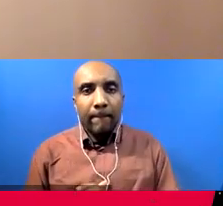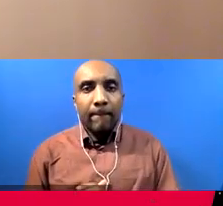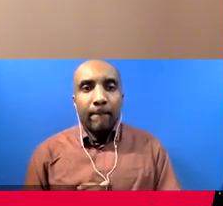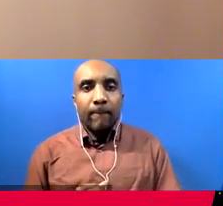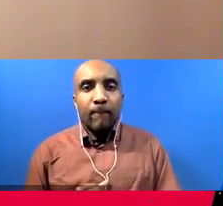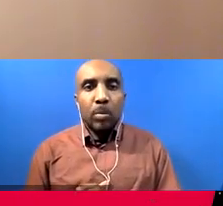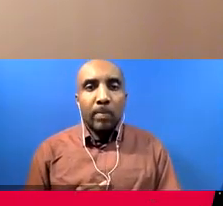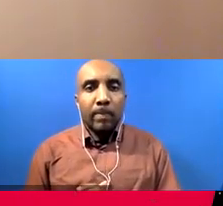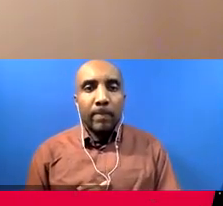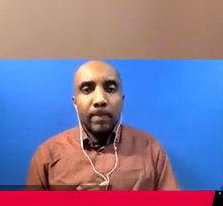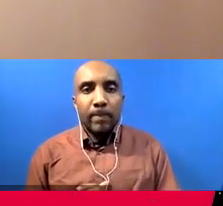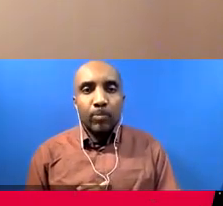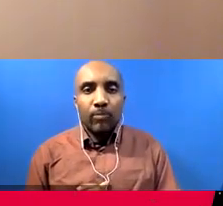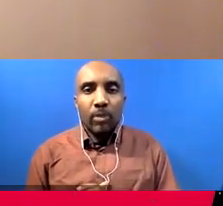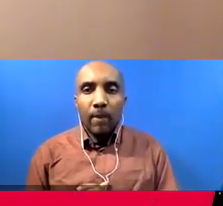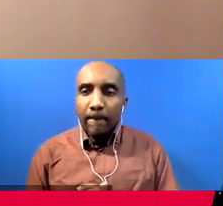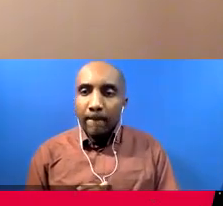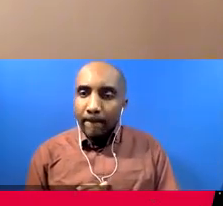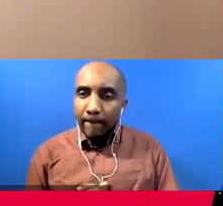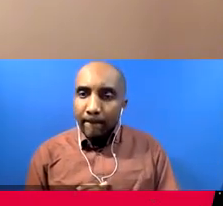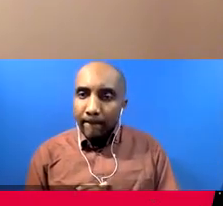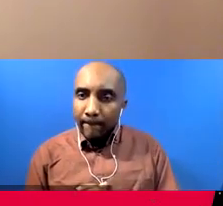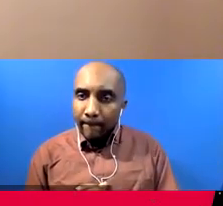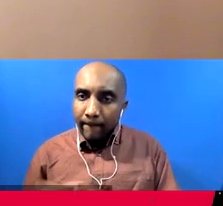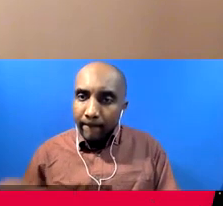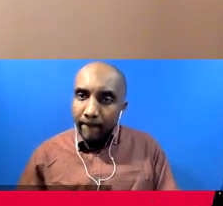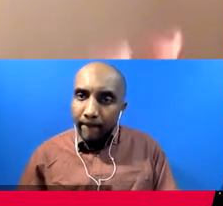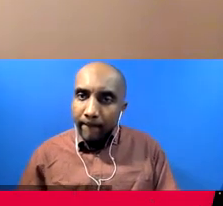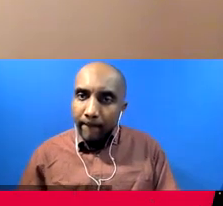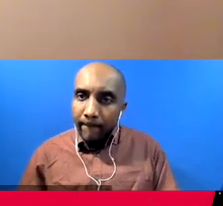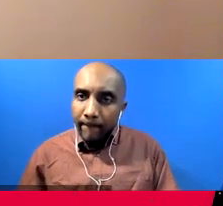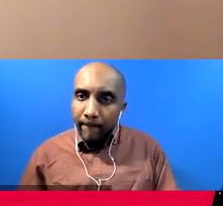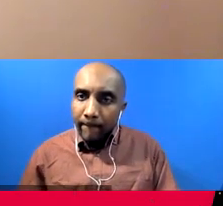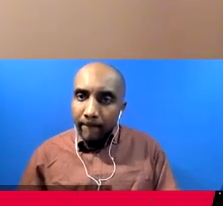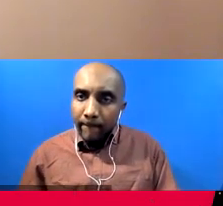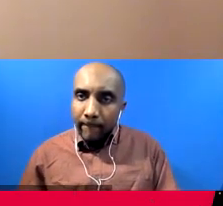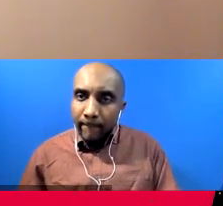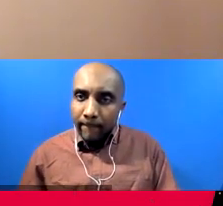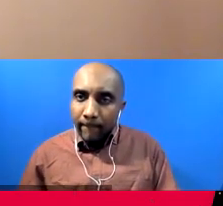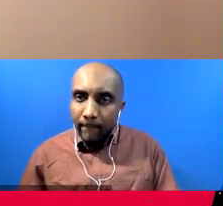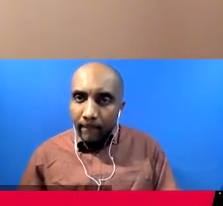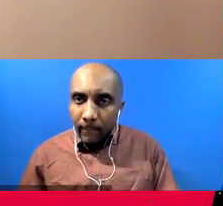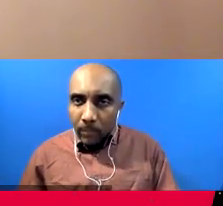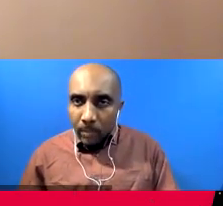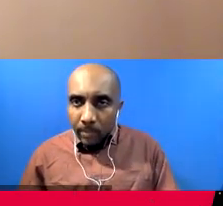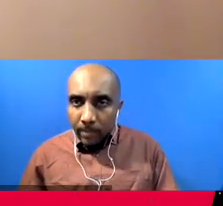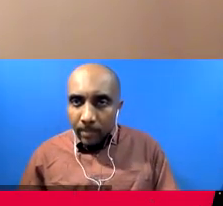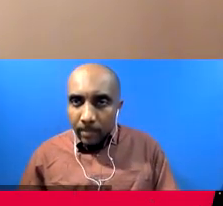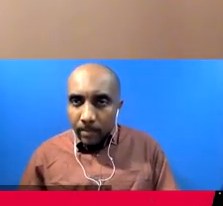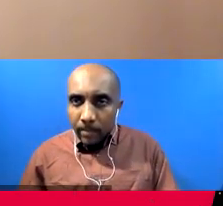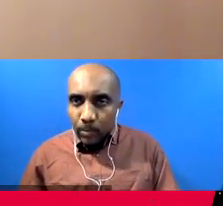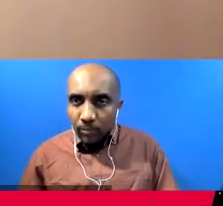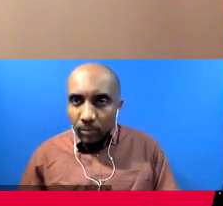issues that exist within the global arms trade. So the question, which I'm guessing is for all of the